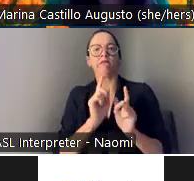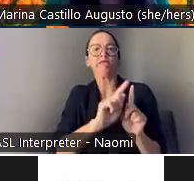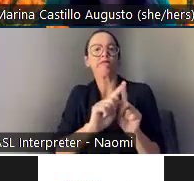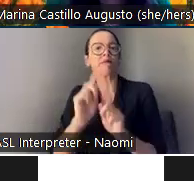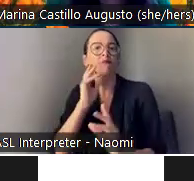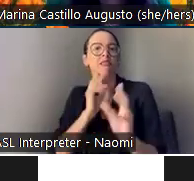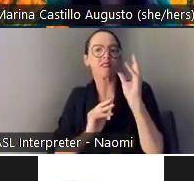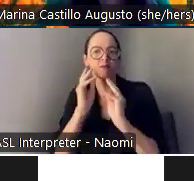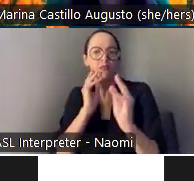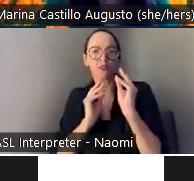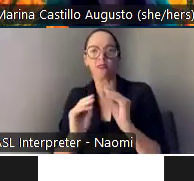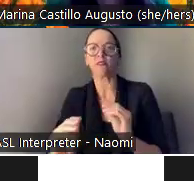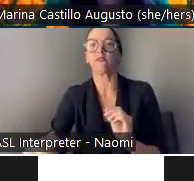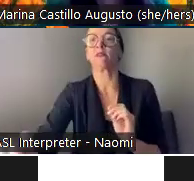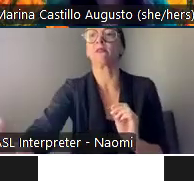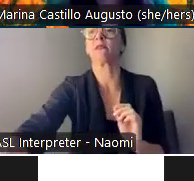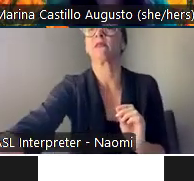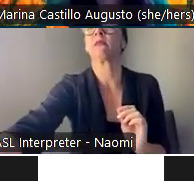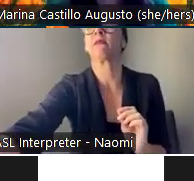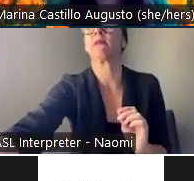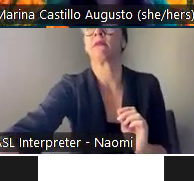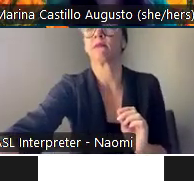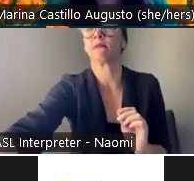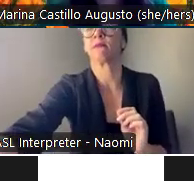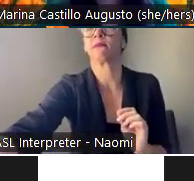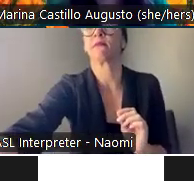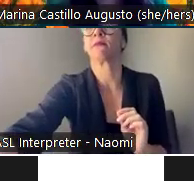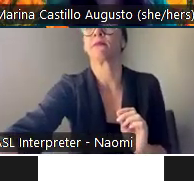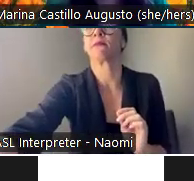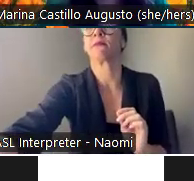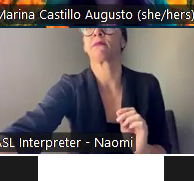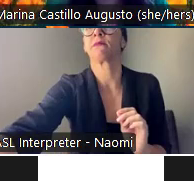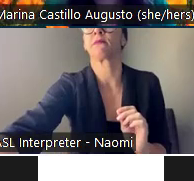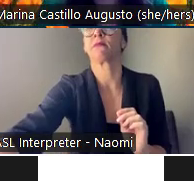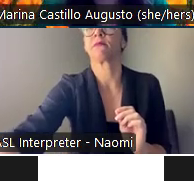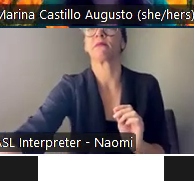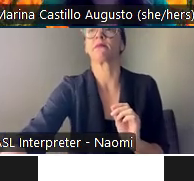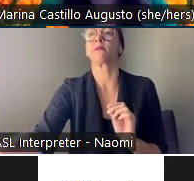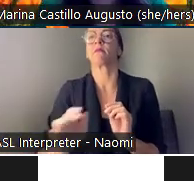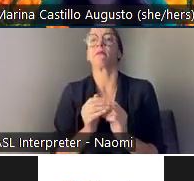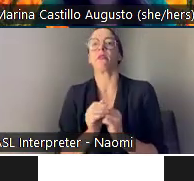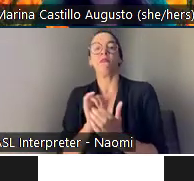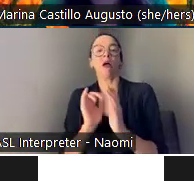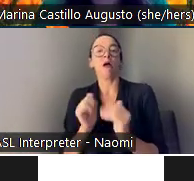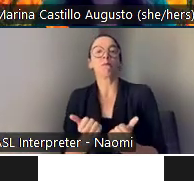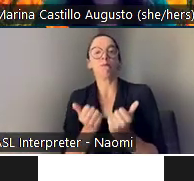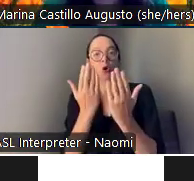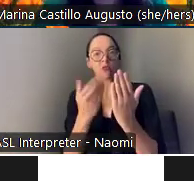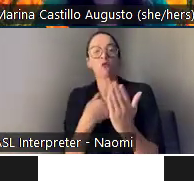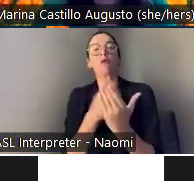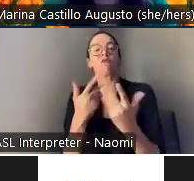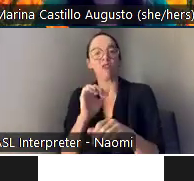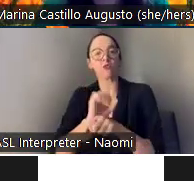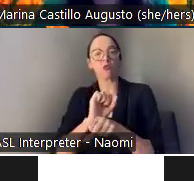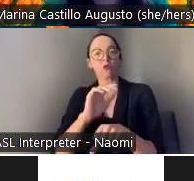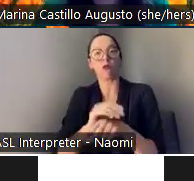So this was a proposal that we worked on, and I'm very happy to report that it has come to fruition